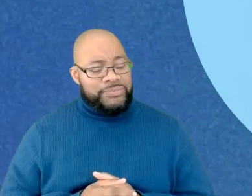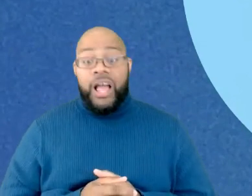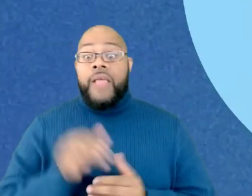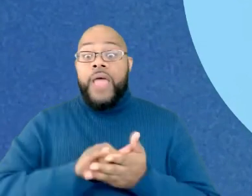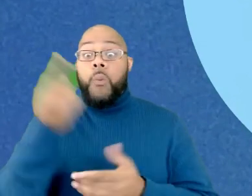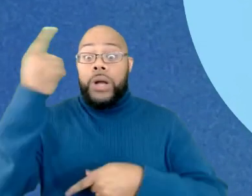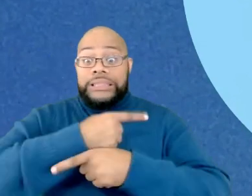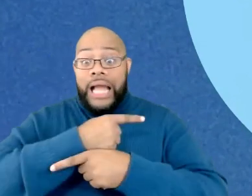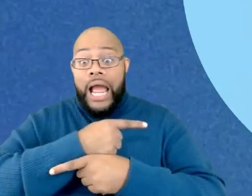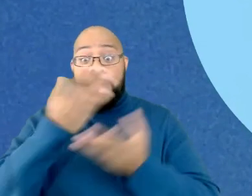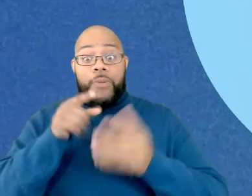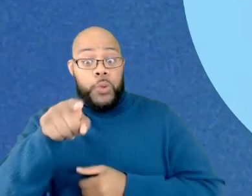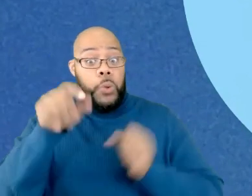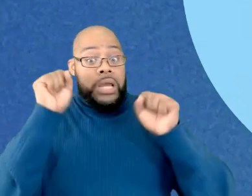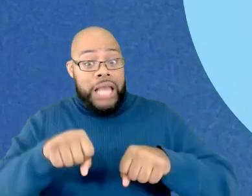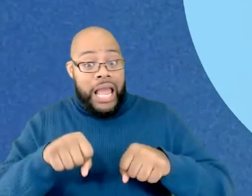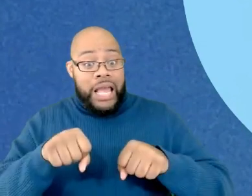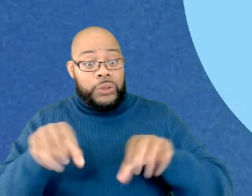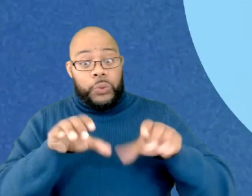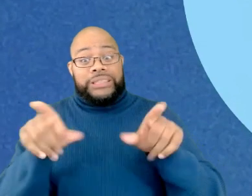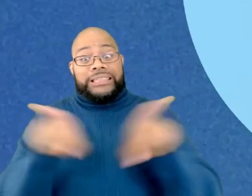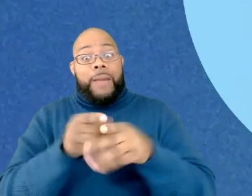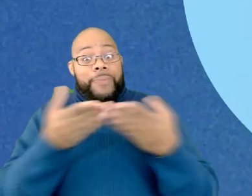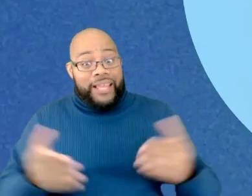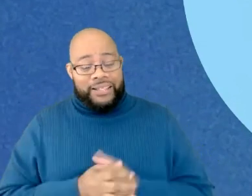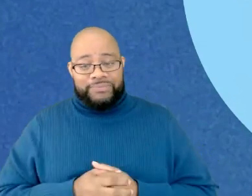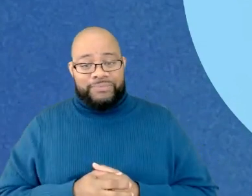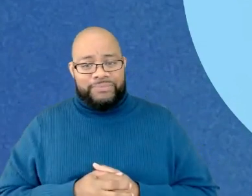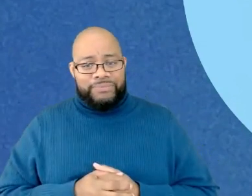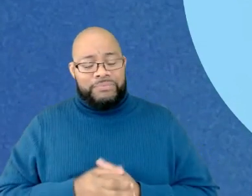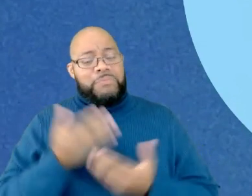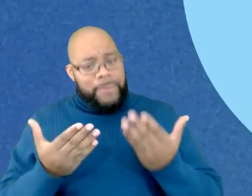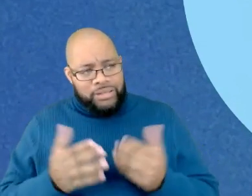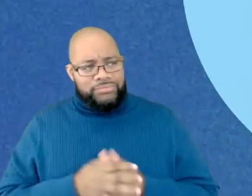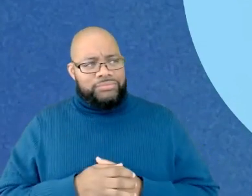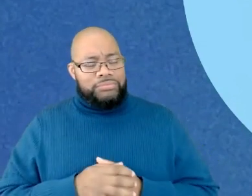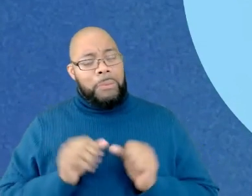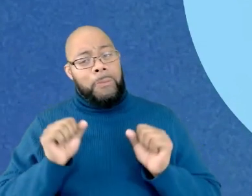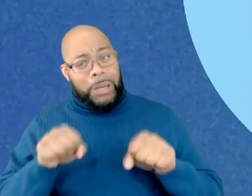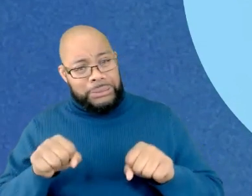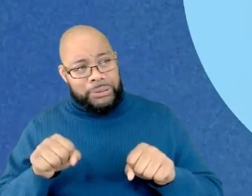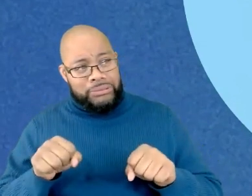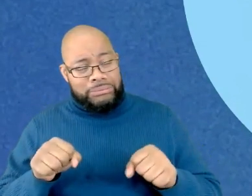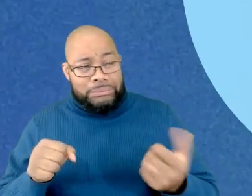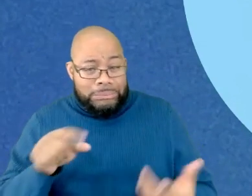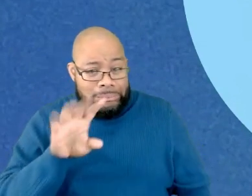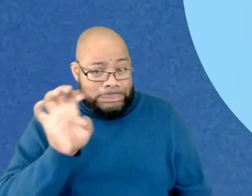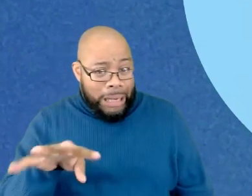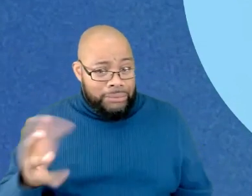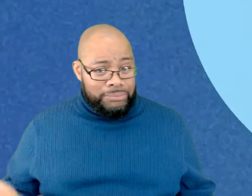and that one day you may be able to do the same thing. Probably. Possibly. Maybe.